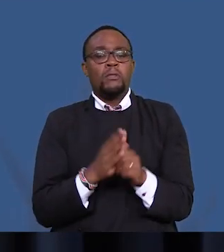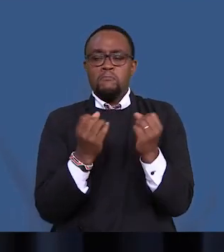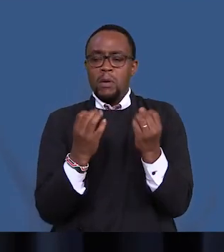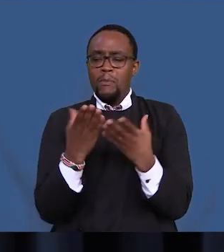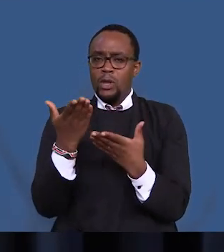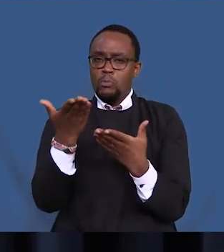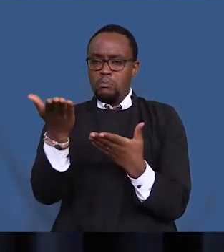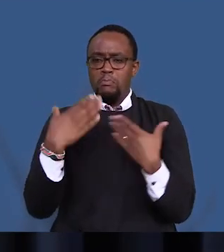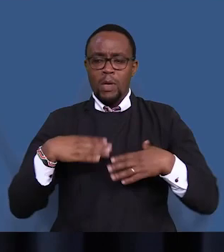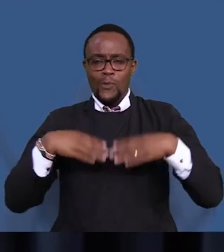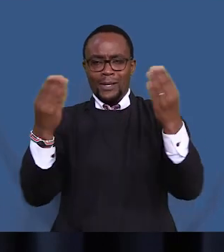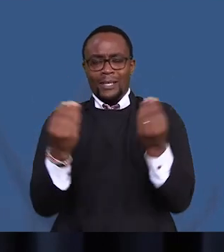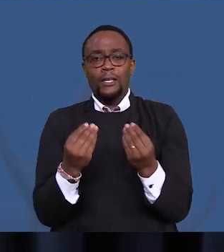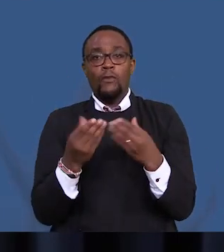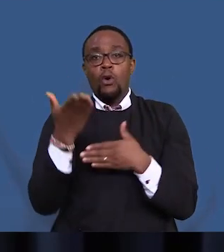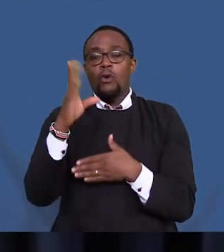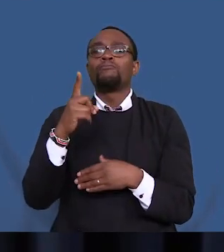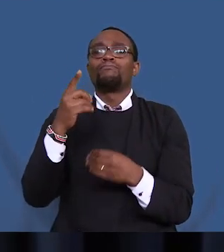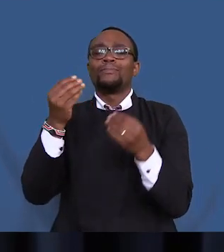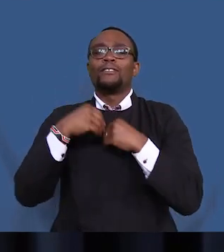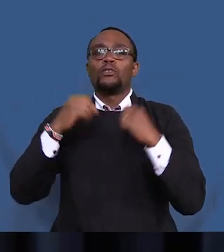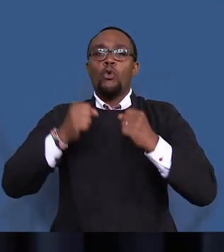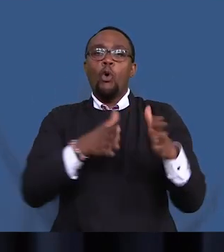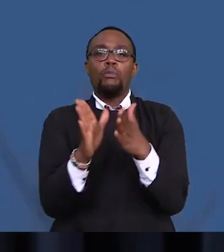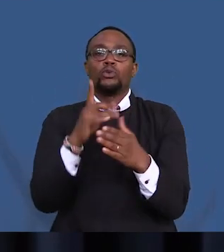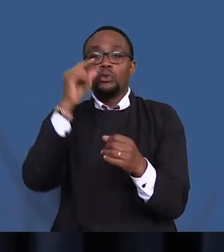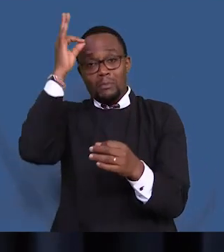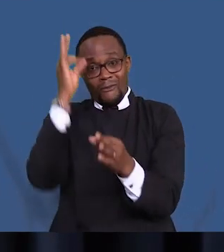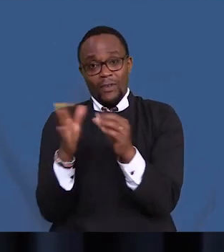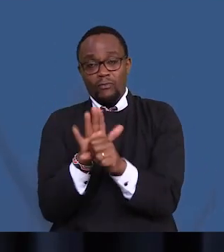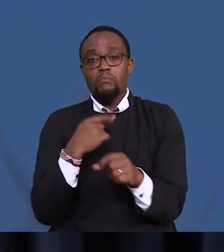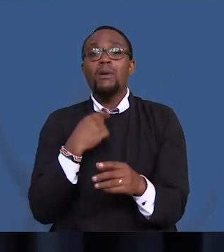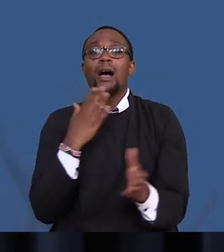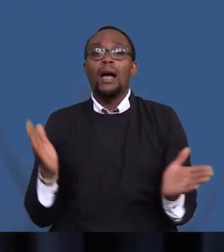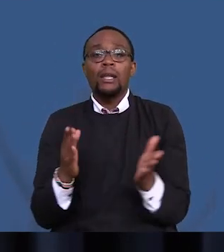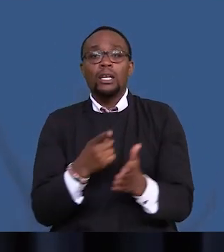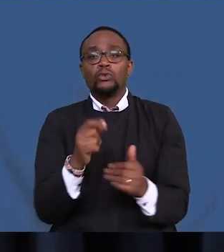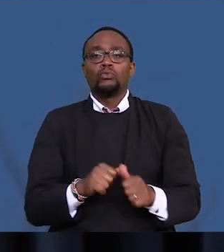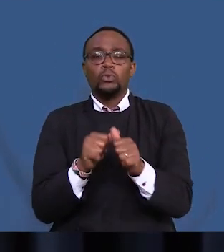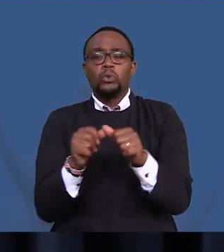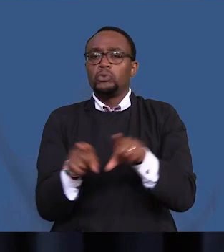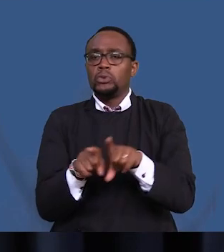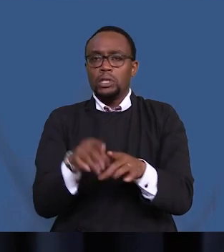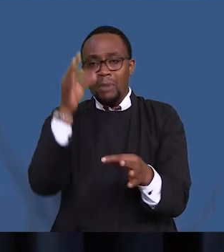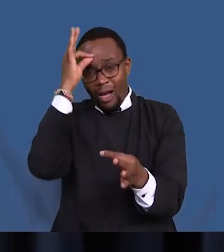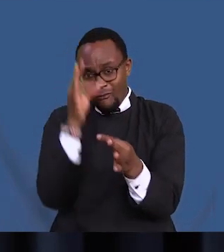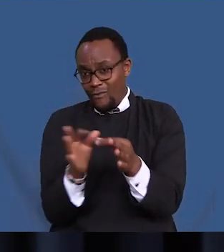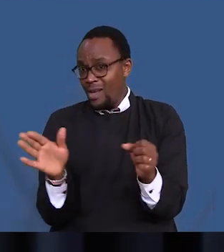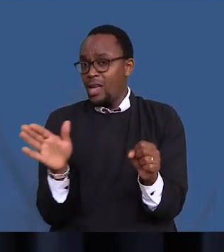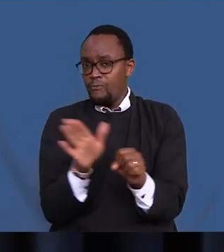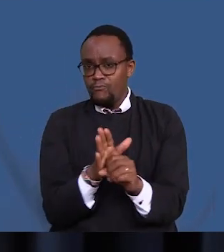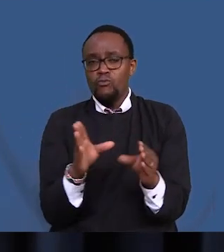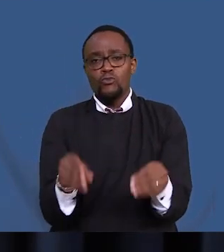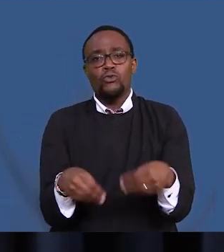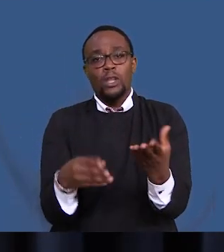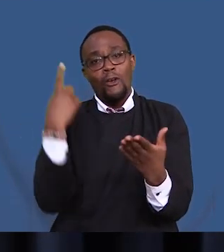hands, God has enabled us to be faithful. And I will continue to encourage you to continue faithfully